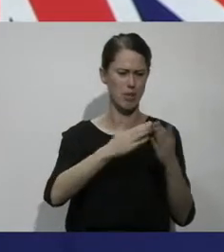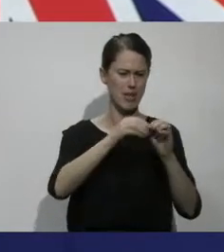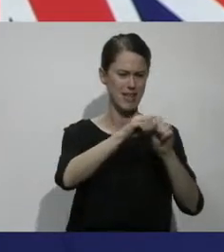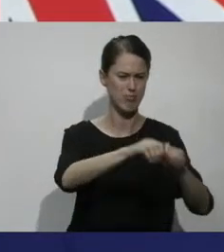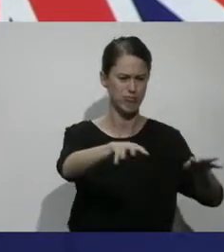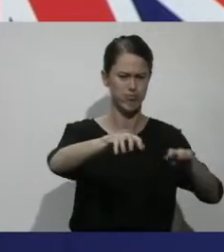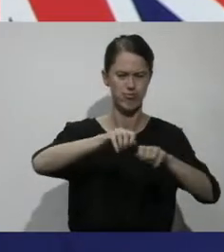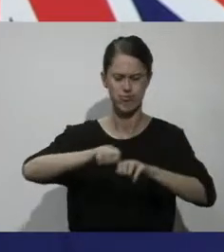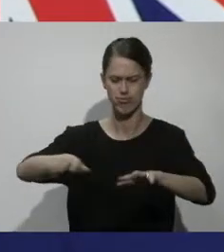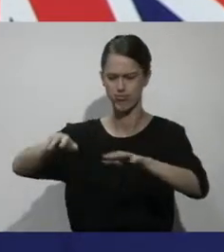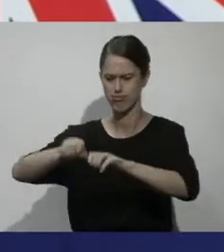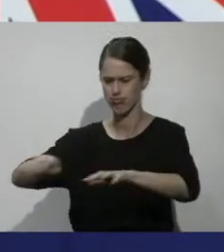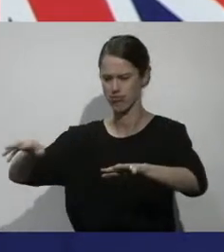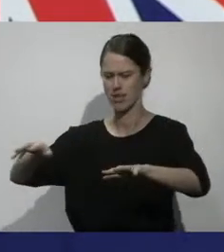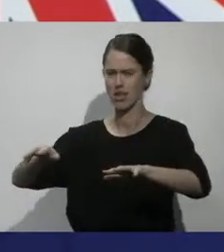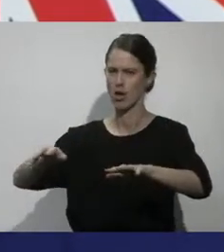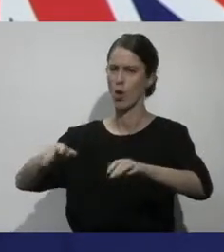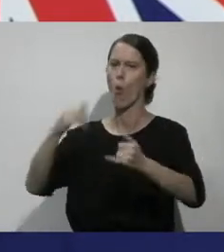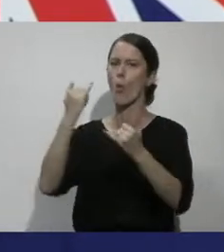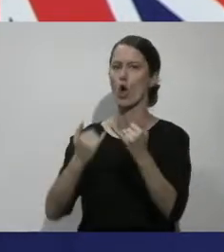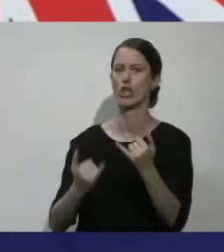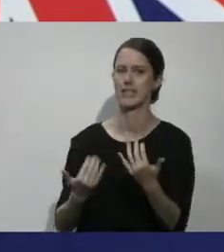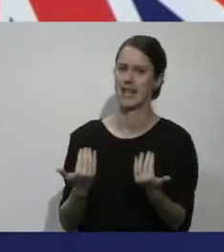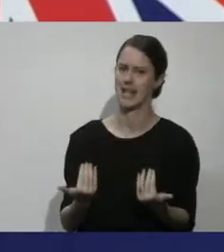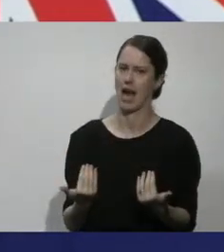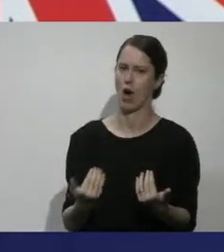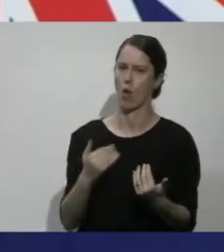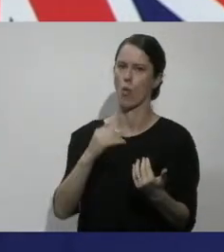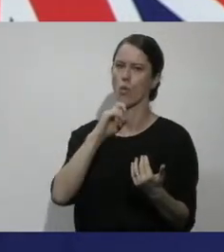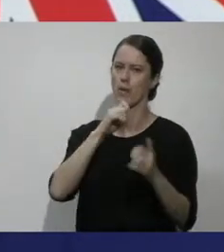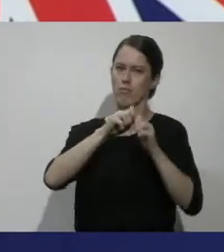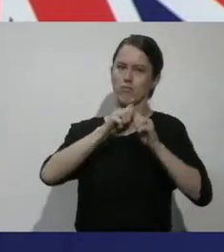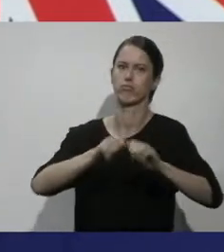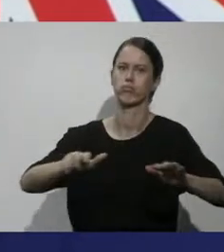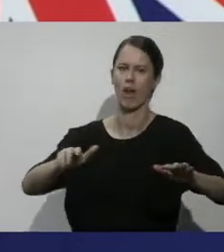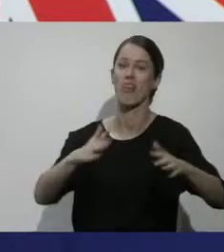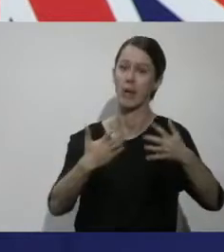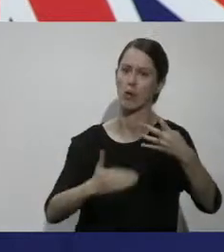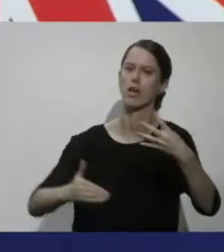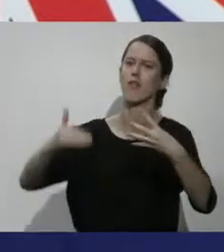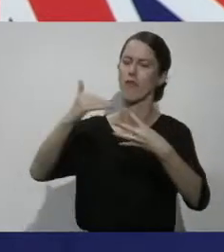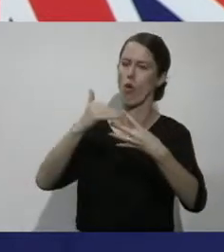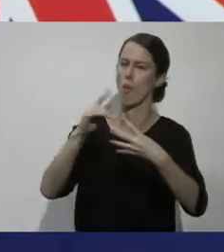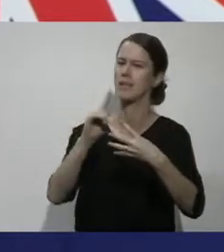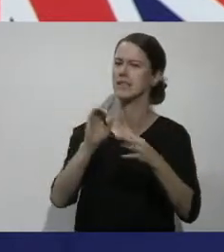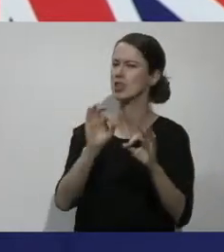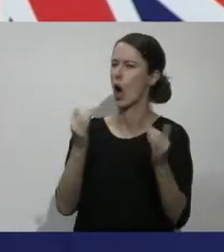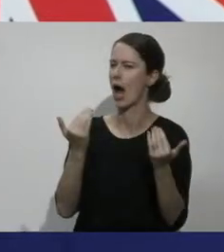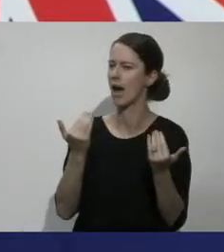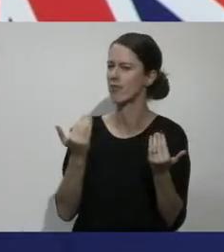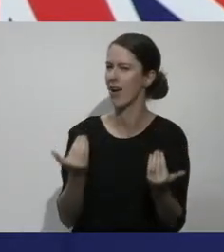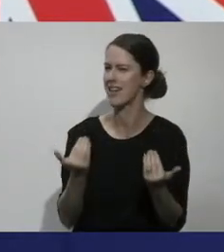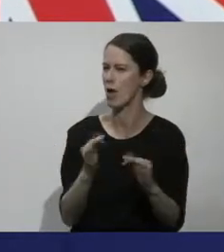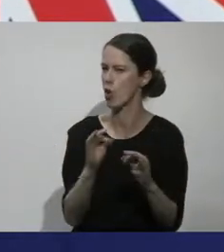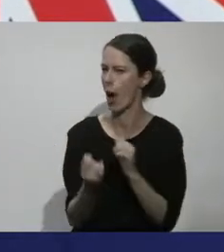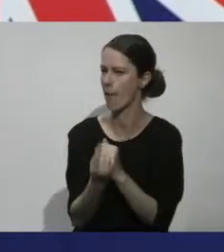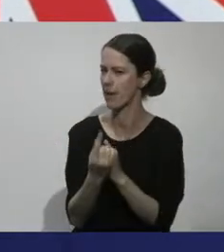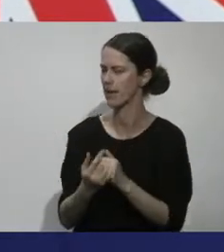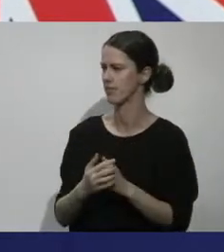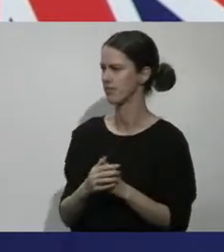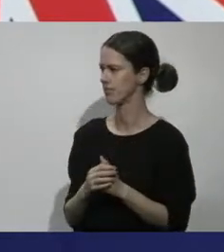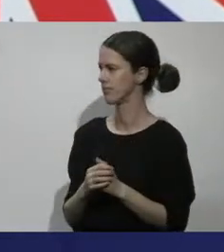transmission, just a much larger scale than what we're dealing with here. Yeah. Just on the extension of... Does this set a precedent? So.